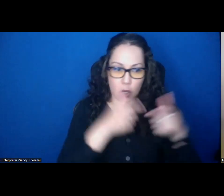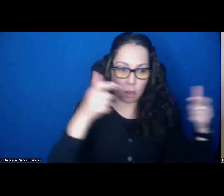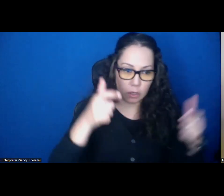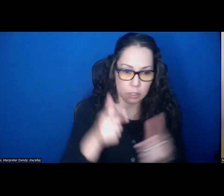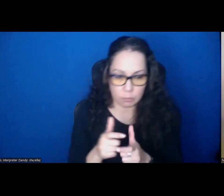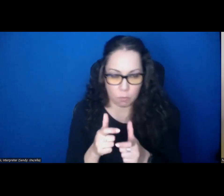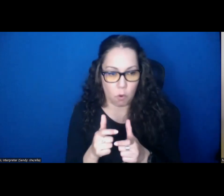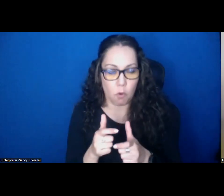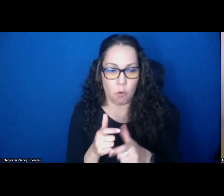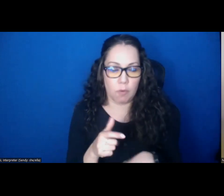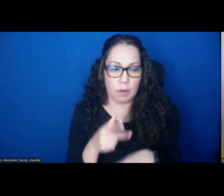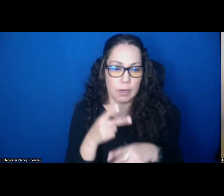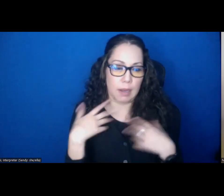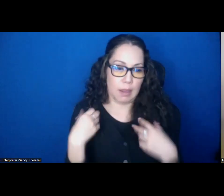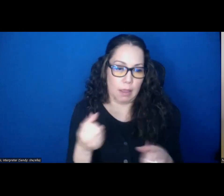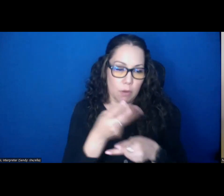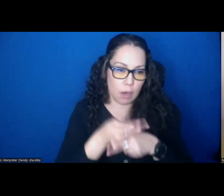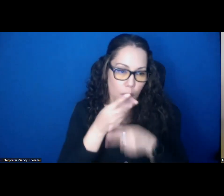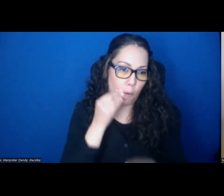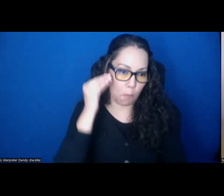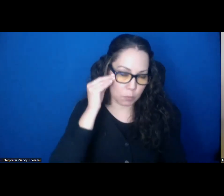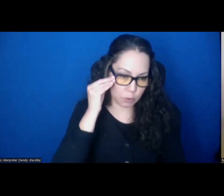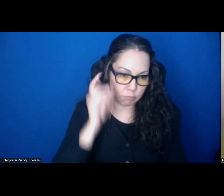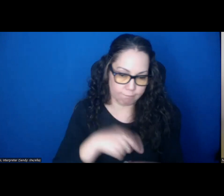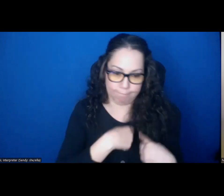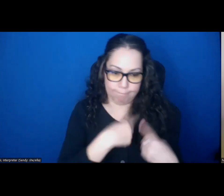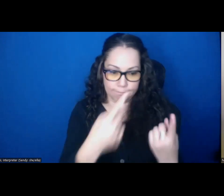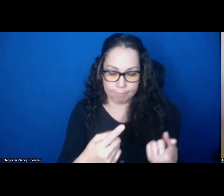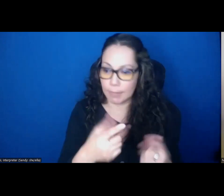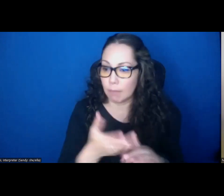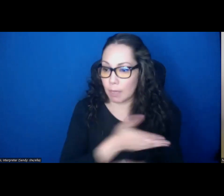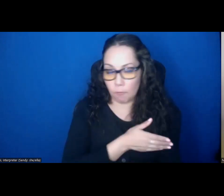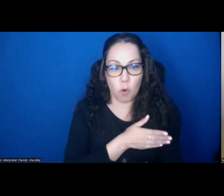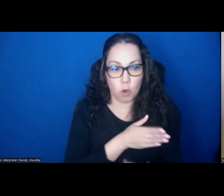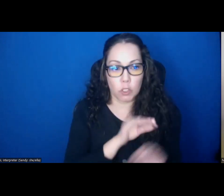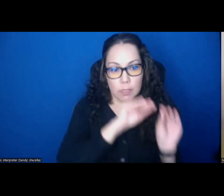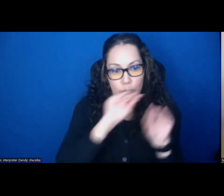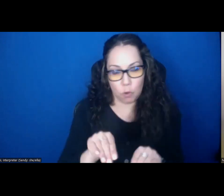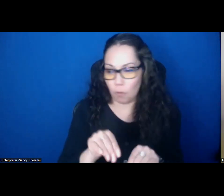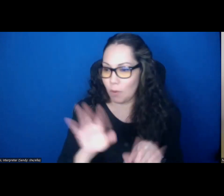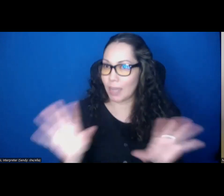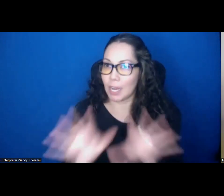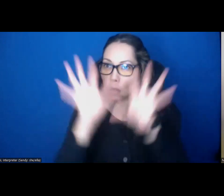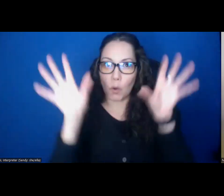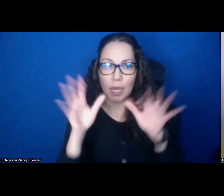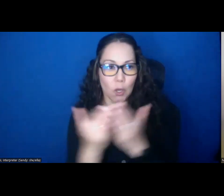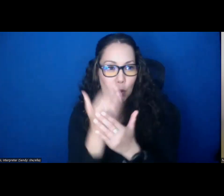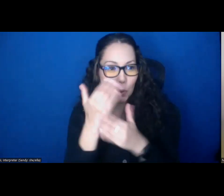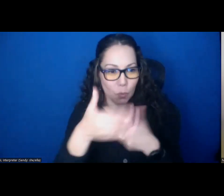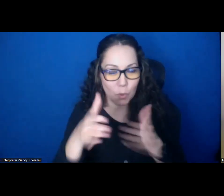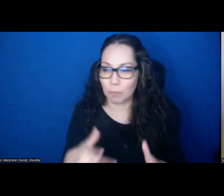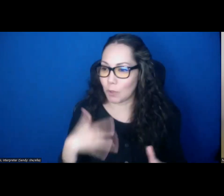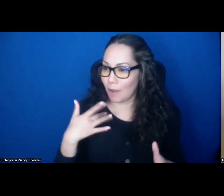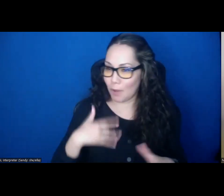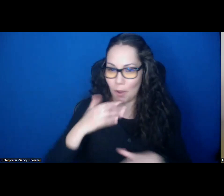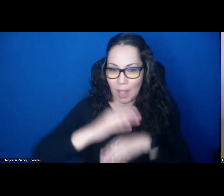homes ever since. Before she moved, I decorated her new room to make it feel cozy and soft, just